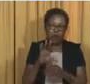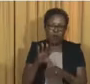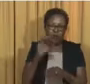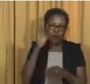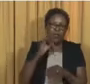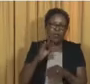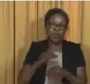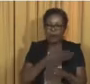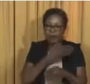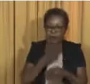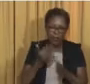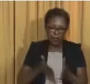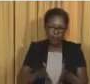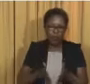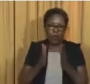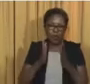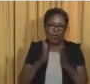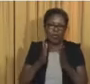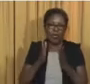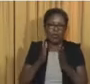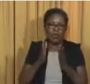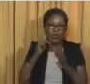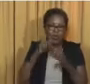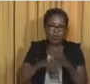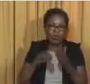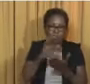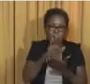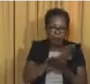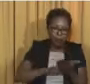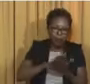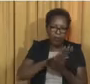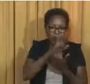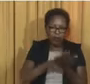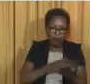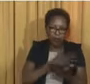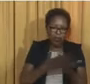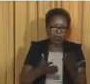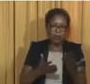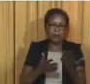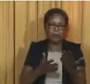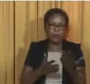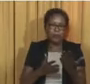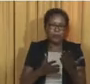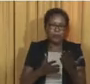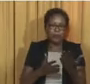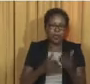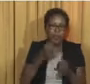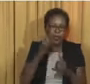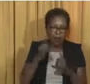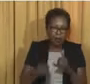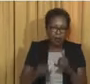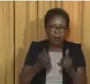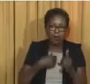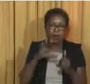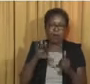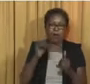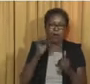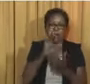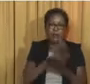the basic structure doctrine. In the end, I find that the basic